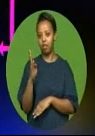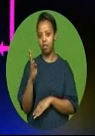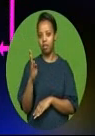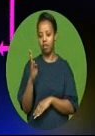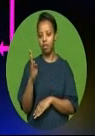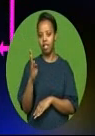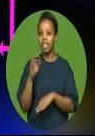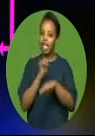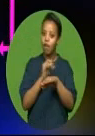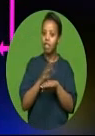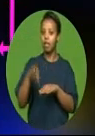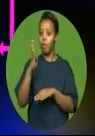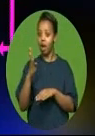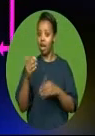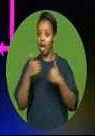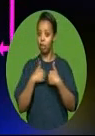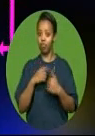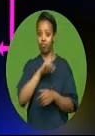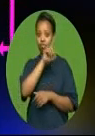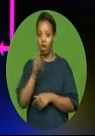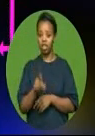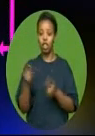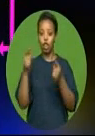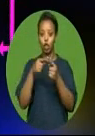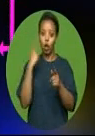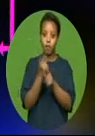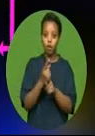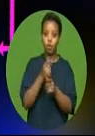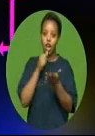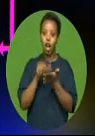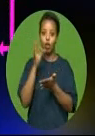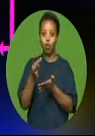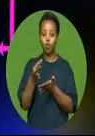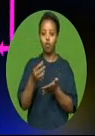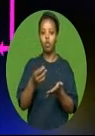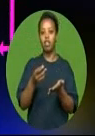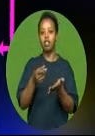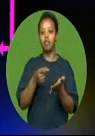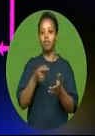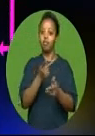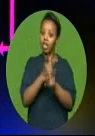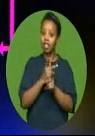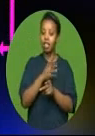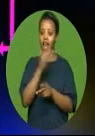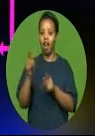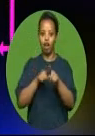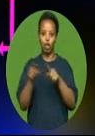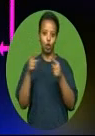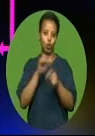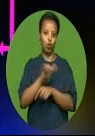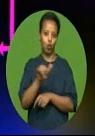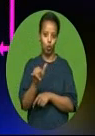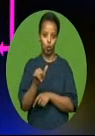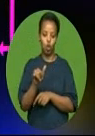The advising bank has been asked to confirm letter of credit and agrees to do so. it